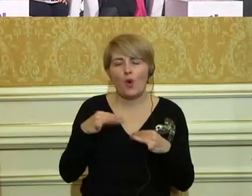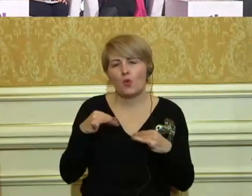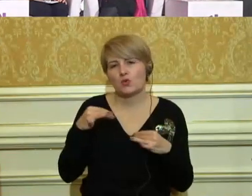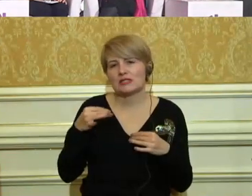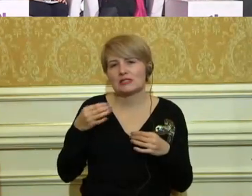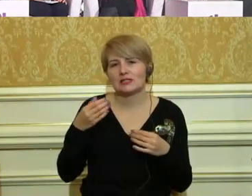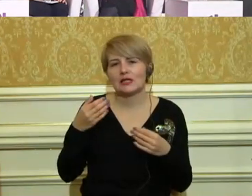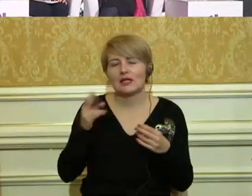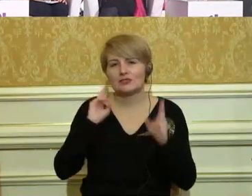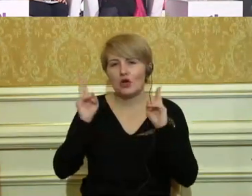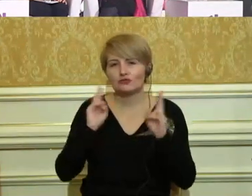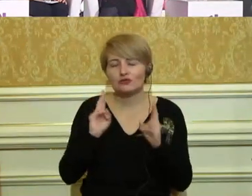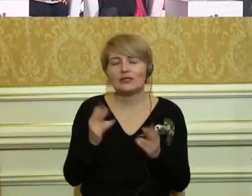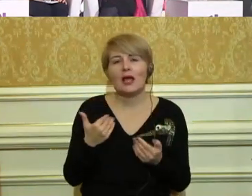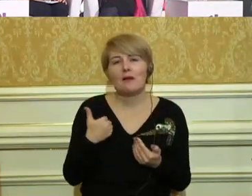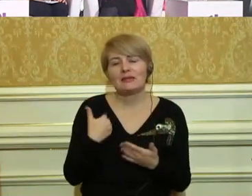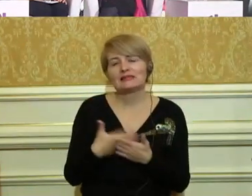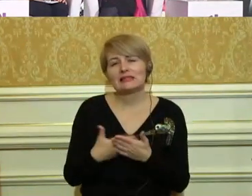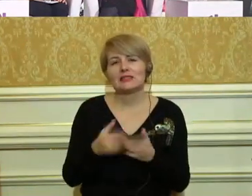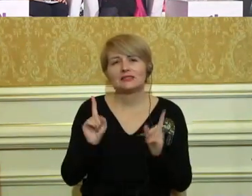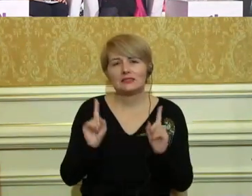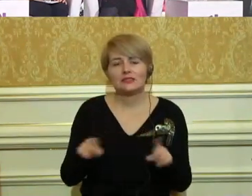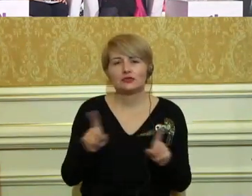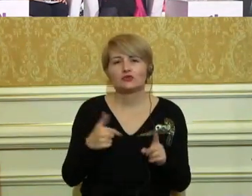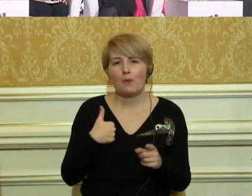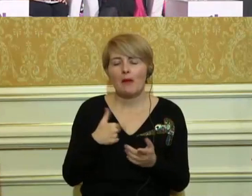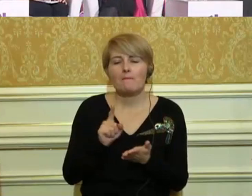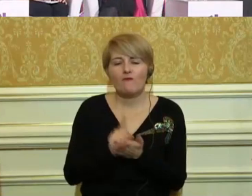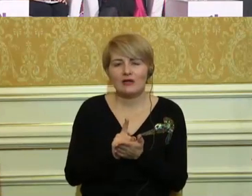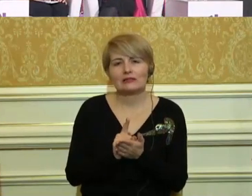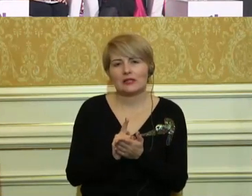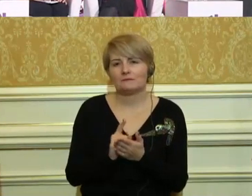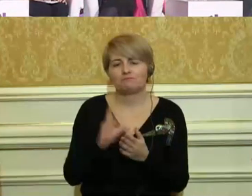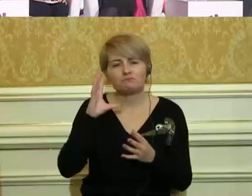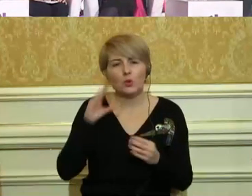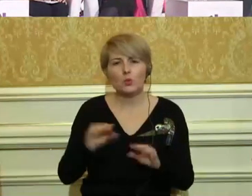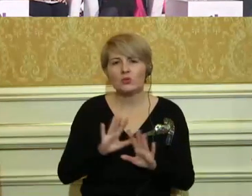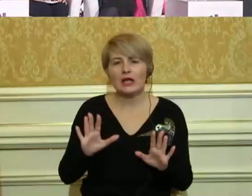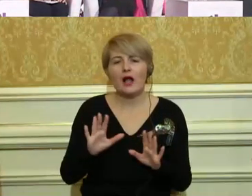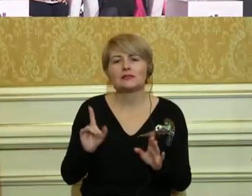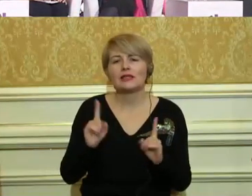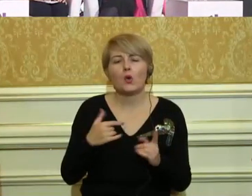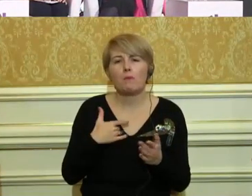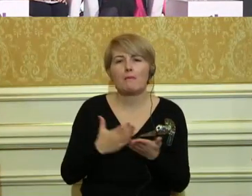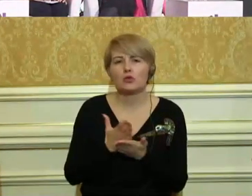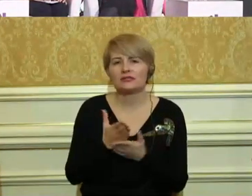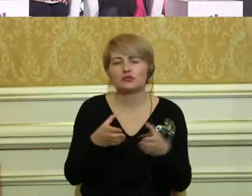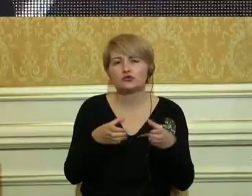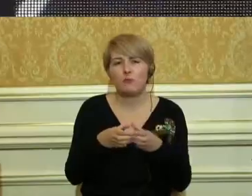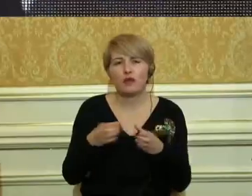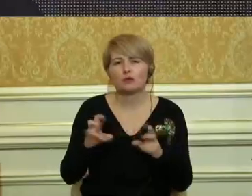is something that we should all avoid, regardless of from which political party we're